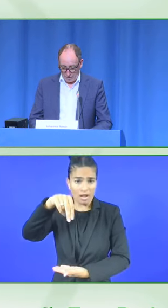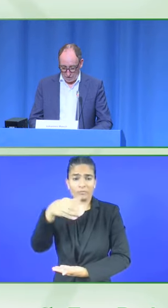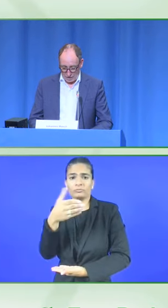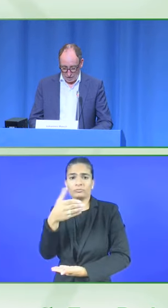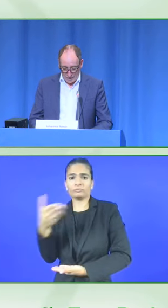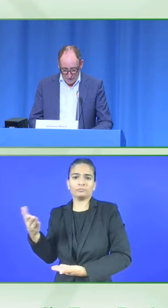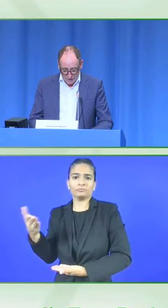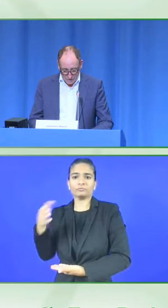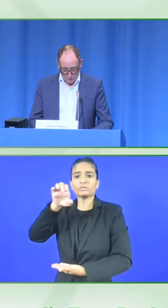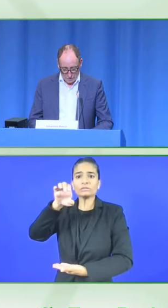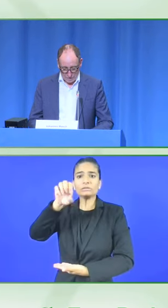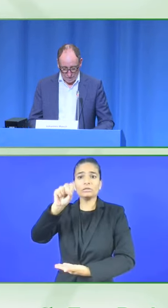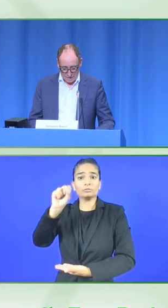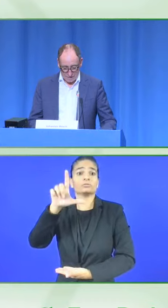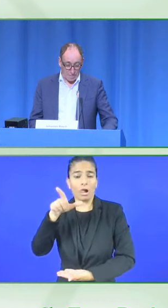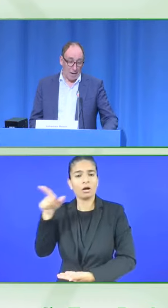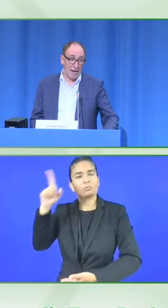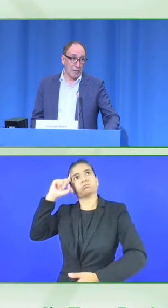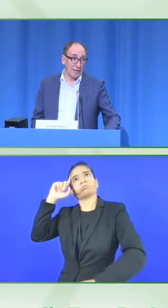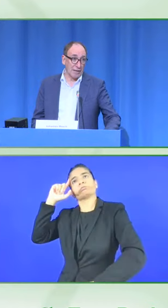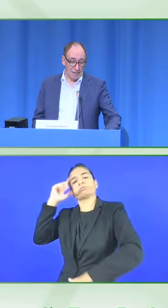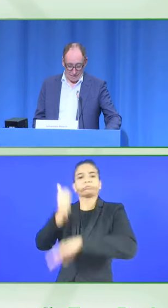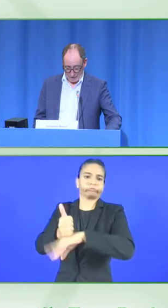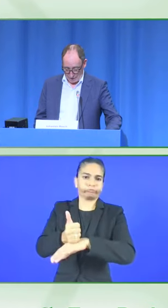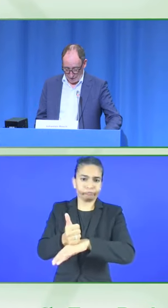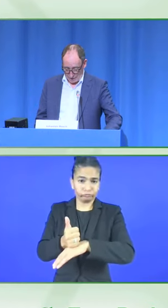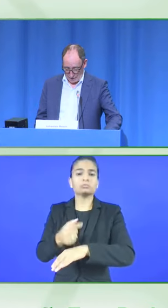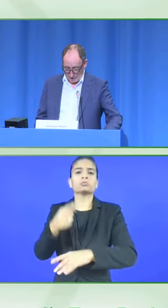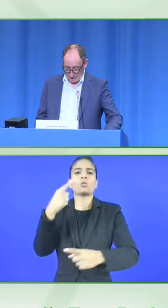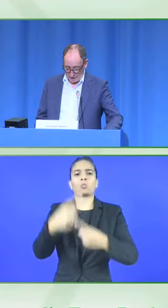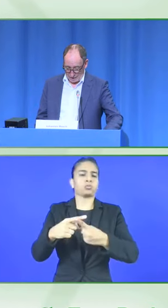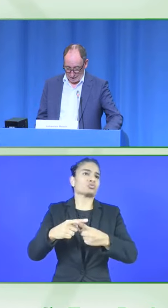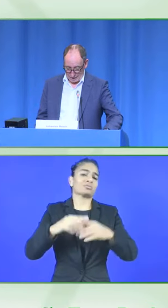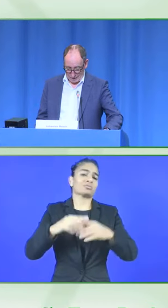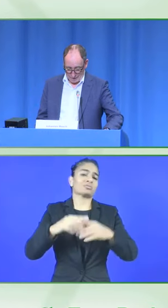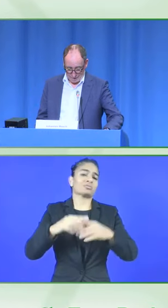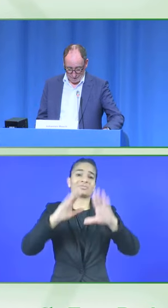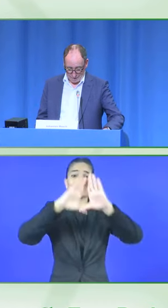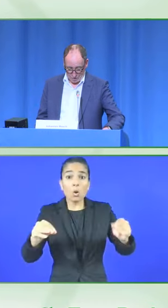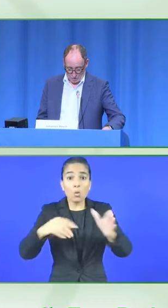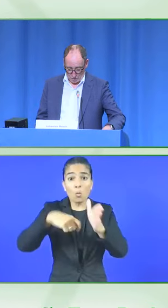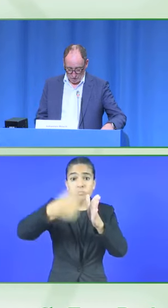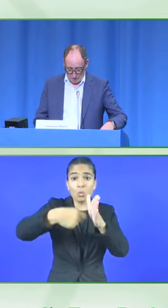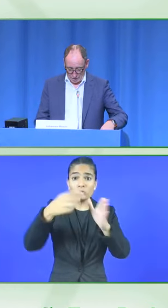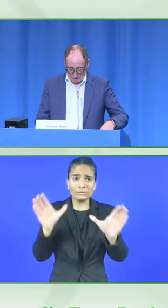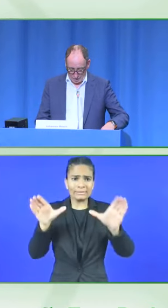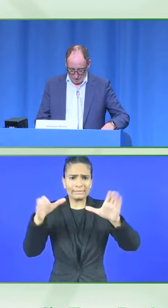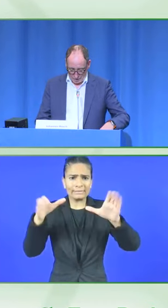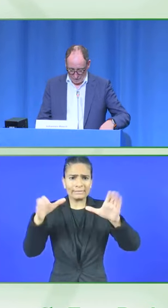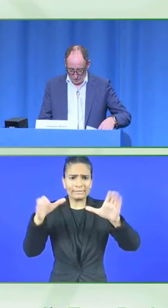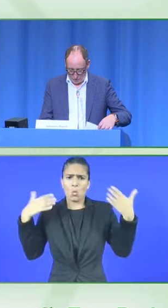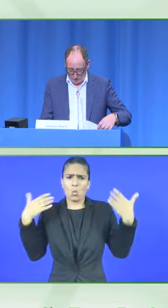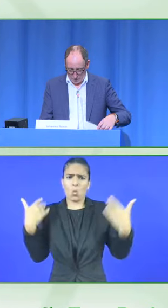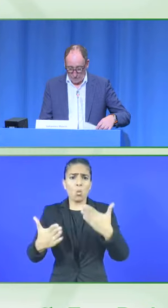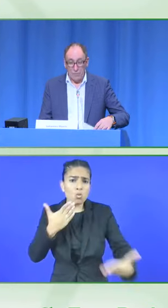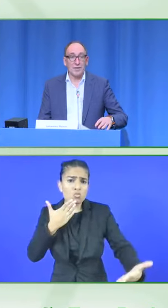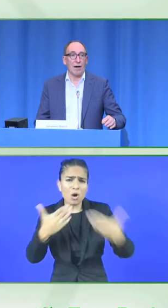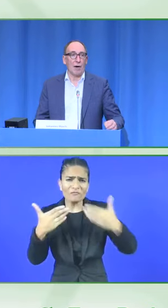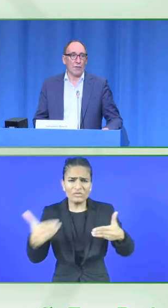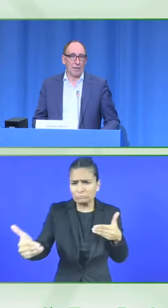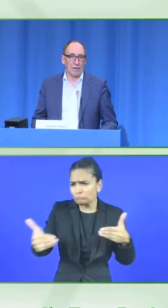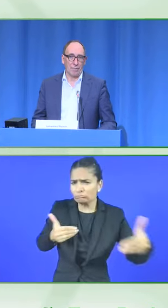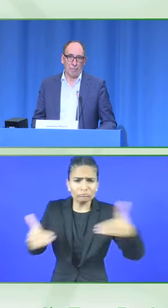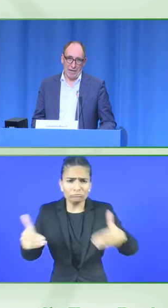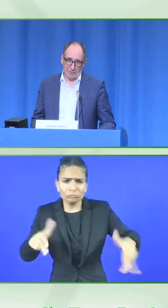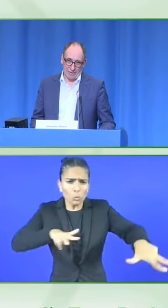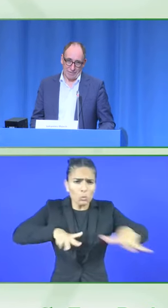we all leave this conference with inspiring ideas and take the next steps toward a world